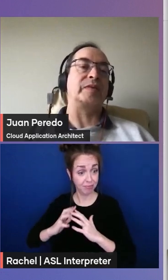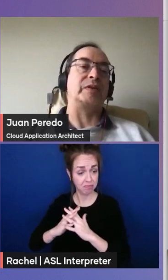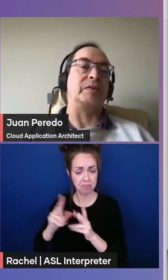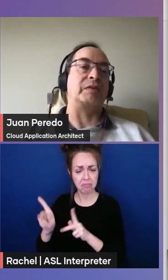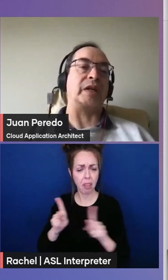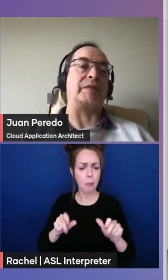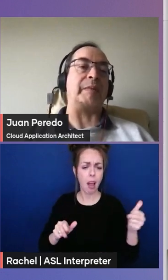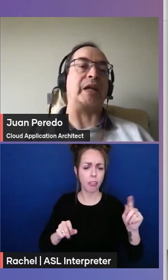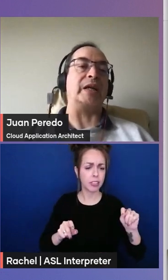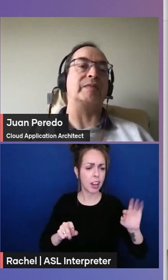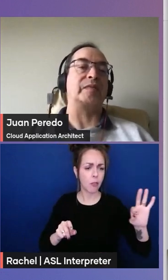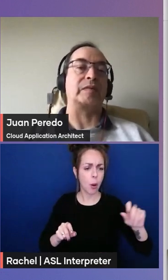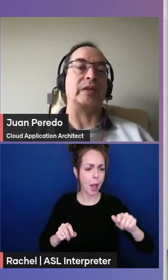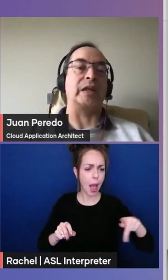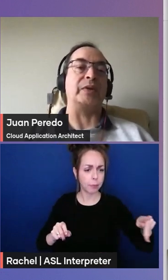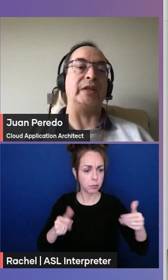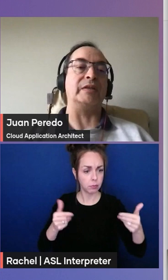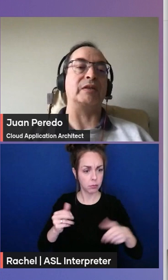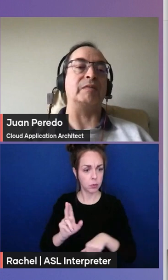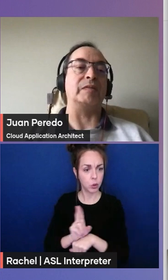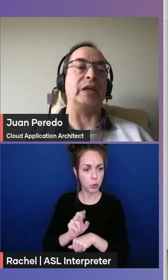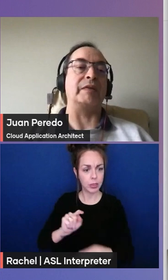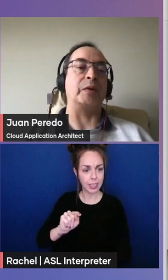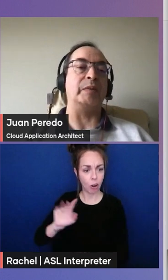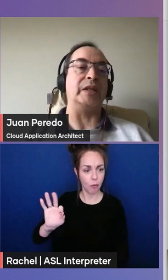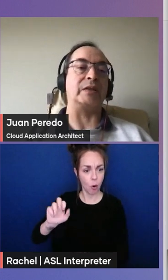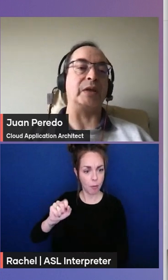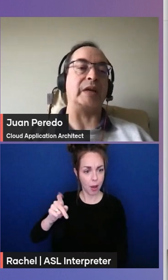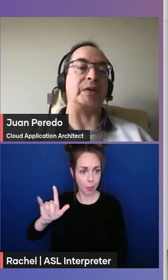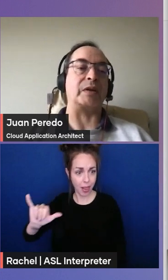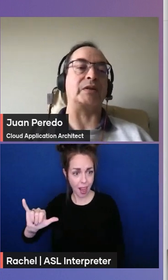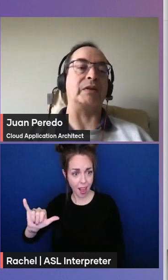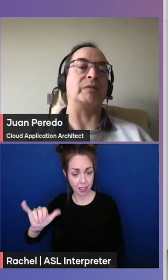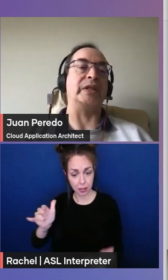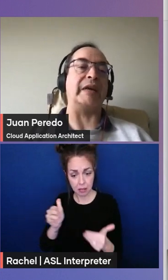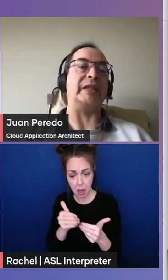application, you do Terraform apply, and within a few minutes, you